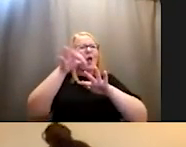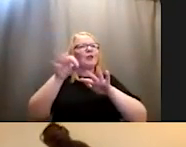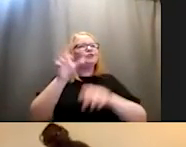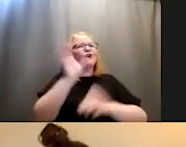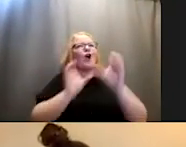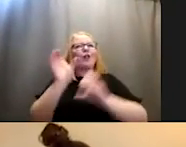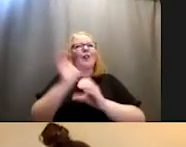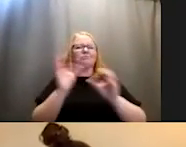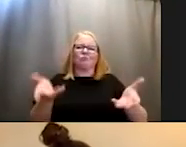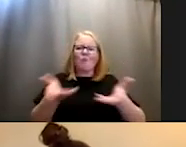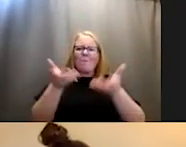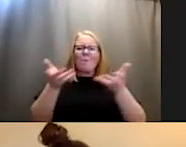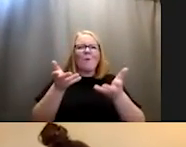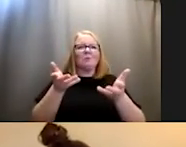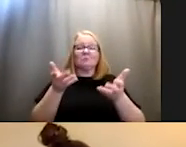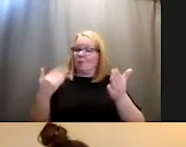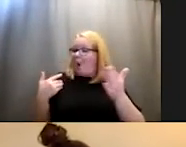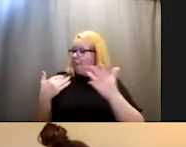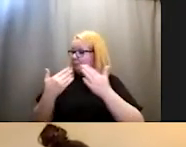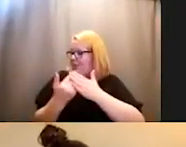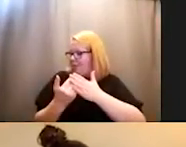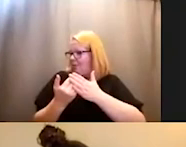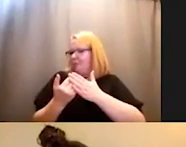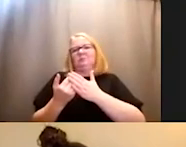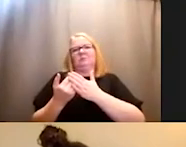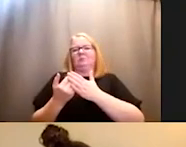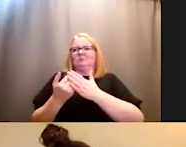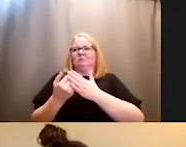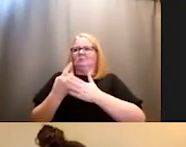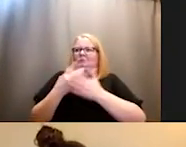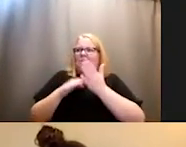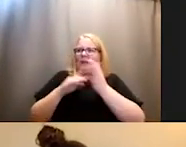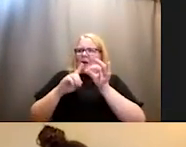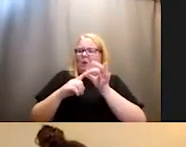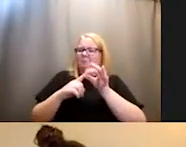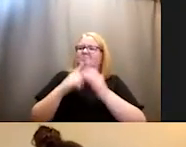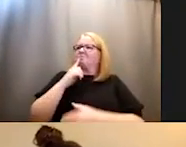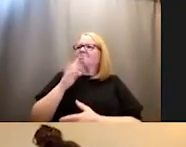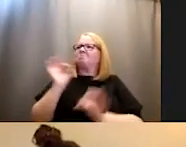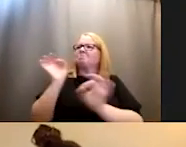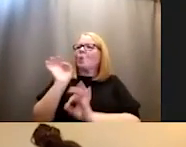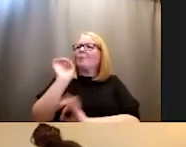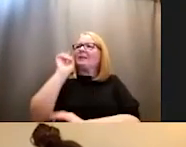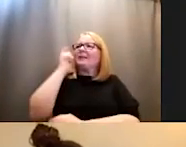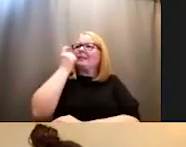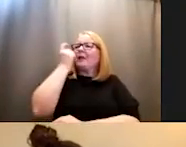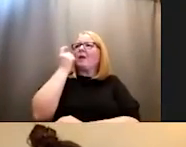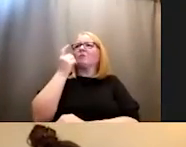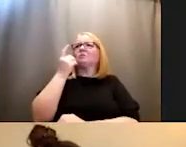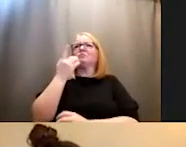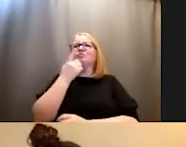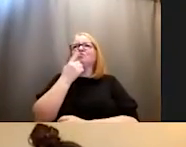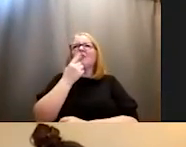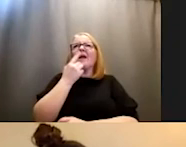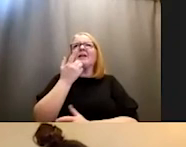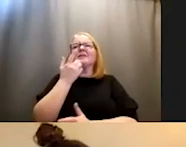promoted. So up until that stage, she said in an interview, nobody had considered a colour other than red, pink or vaguely orange